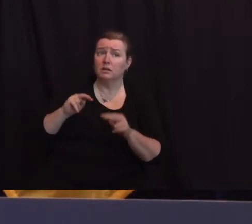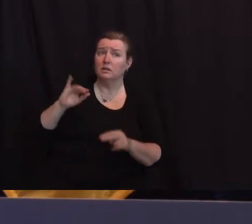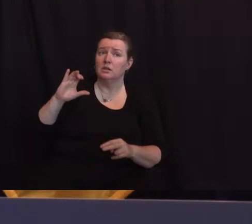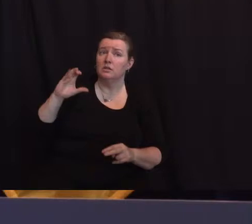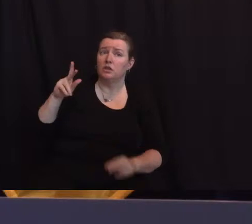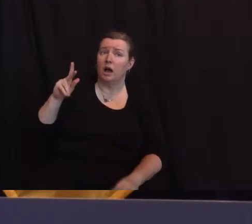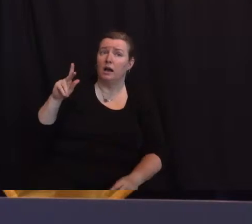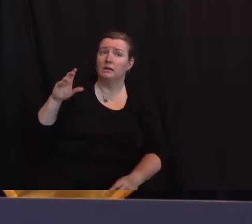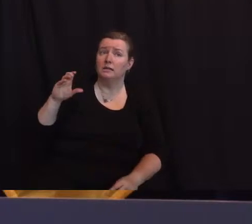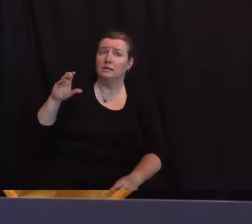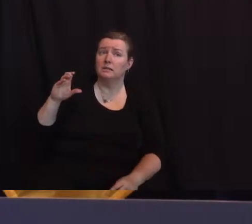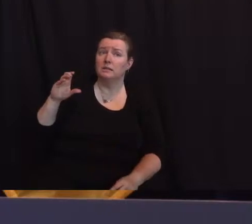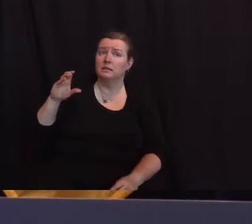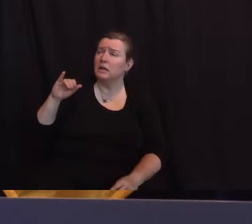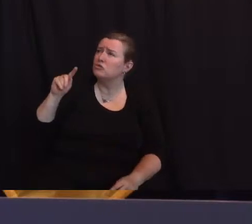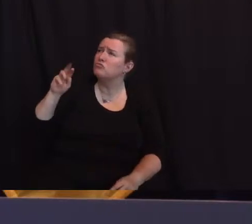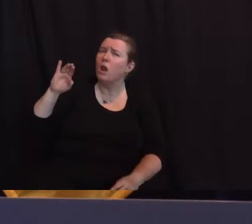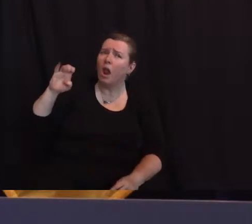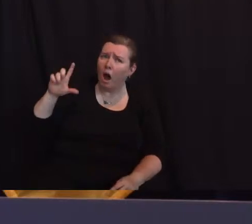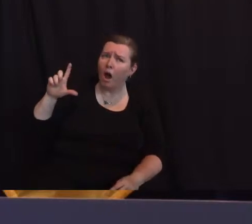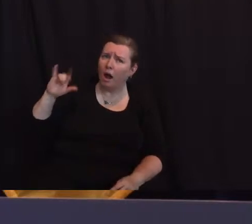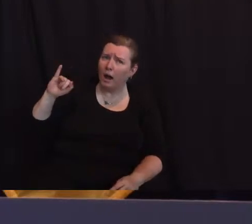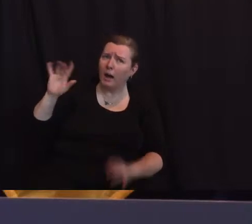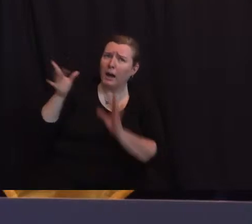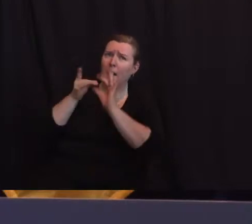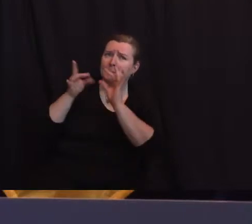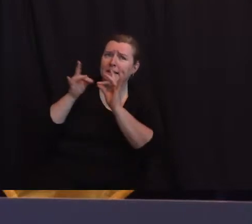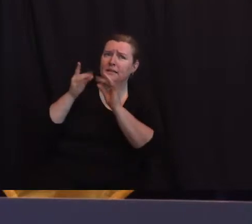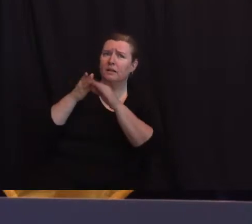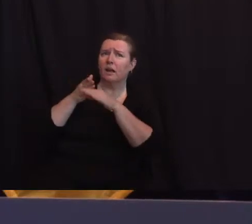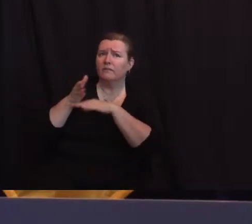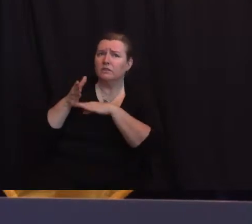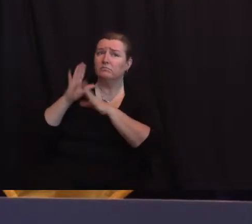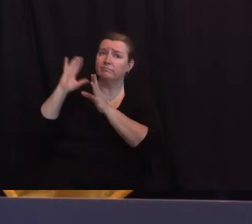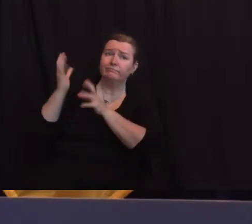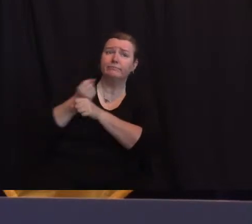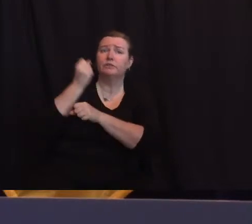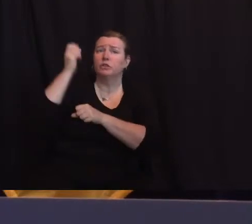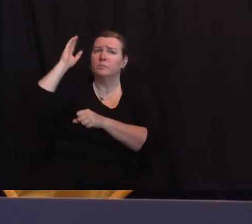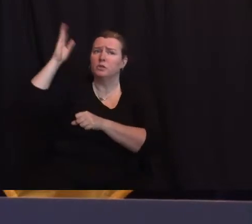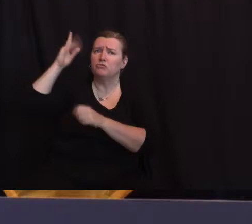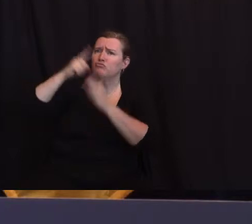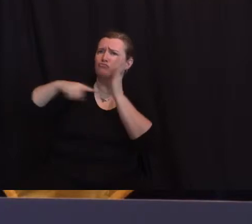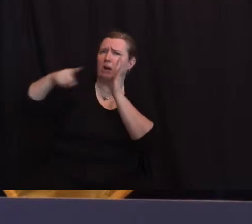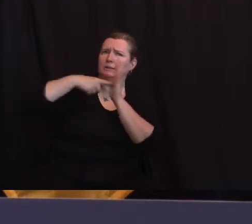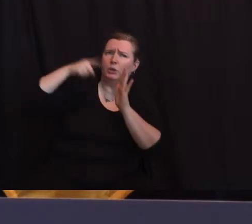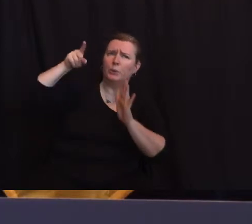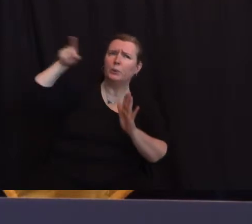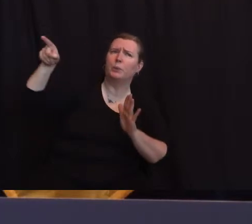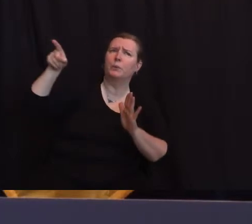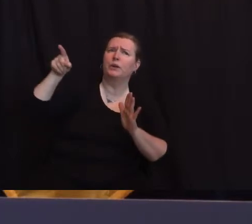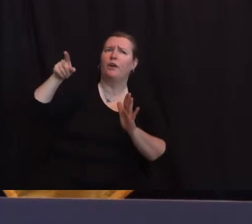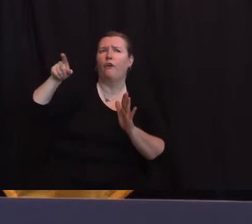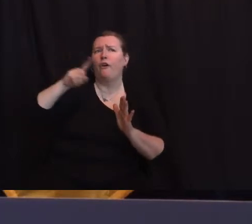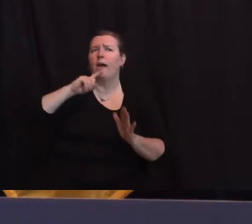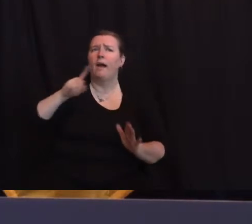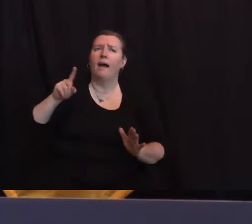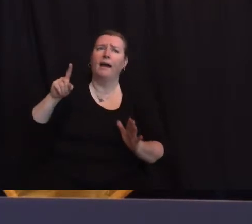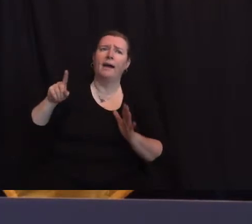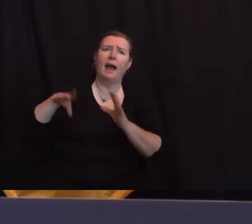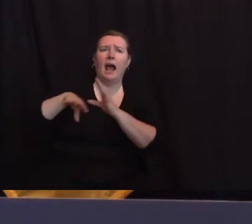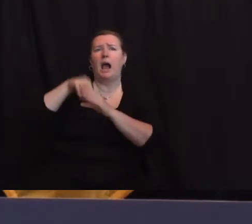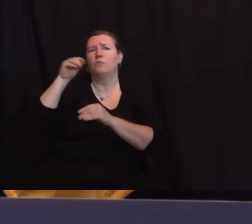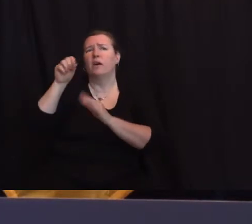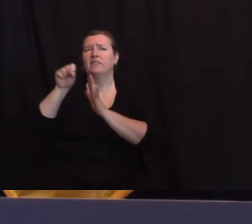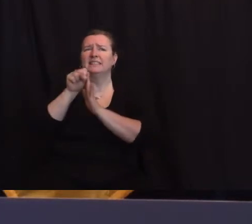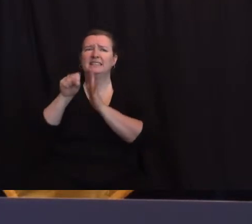night during his victory speech. He criticized you as being someone from out of the state. He criticized